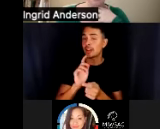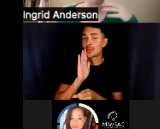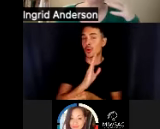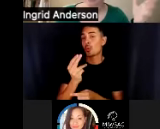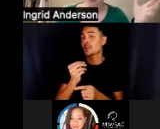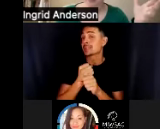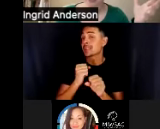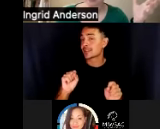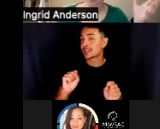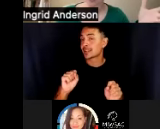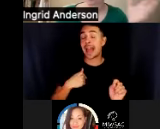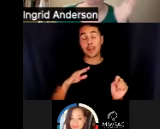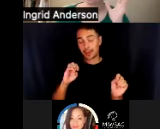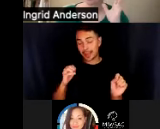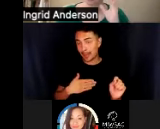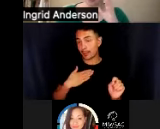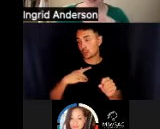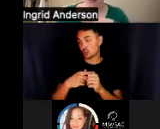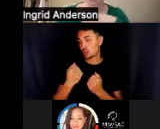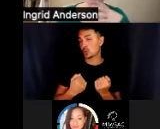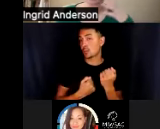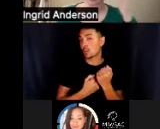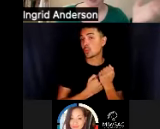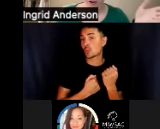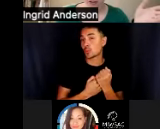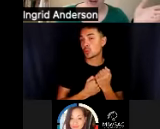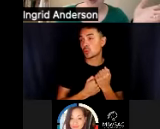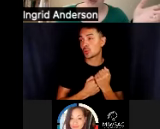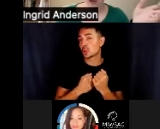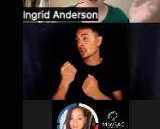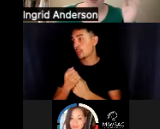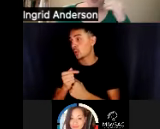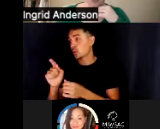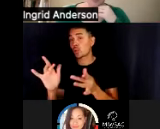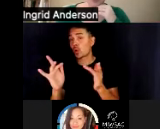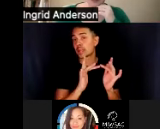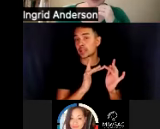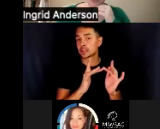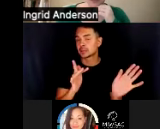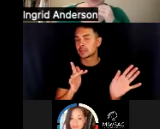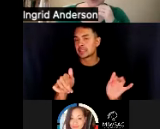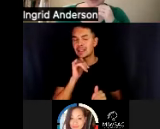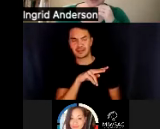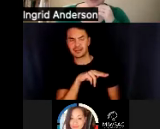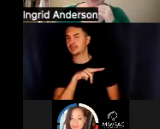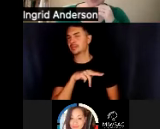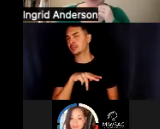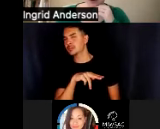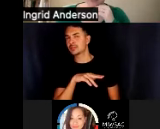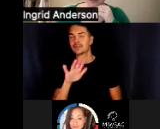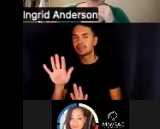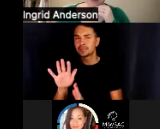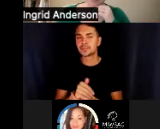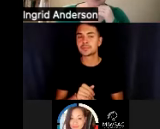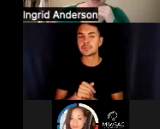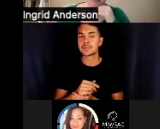And I'll be happy to support you getting in contact with her. There's a lot of ways that we can support